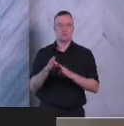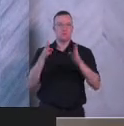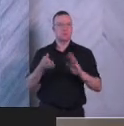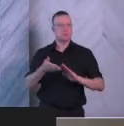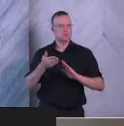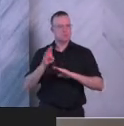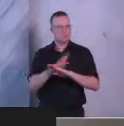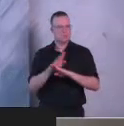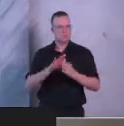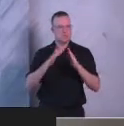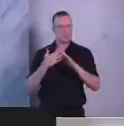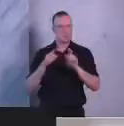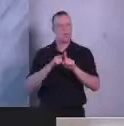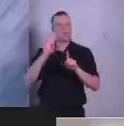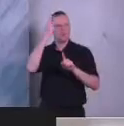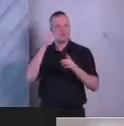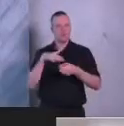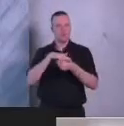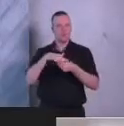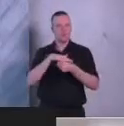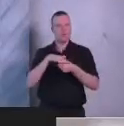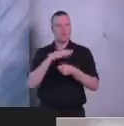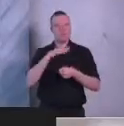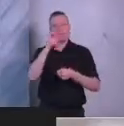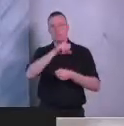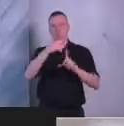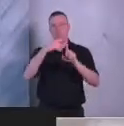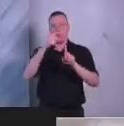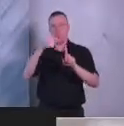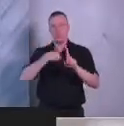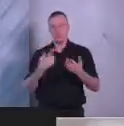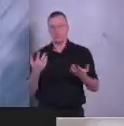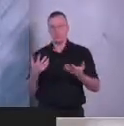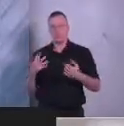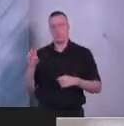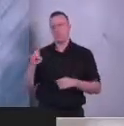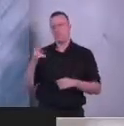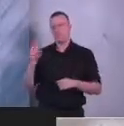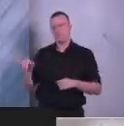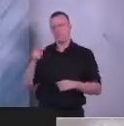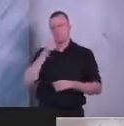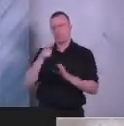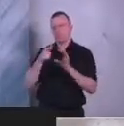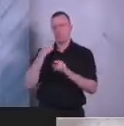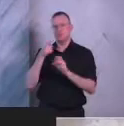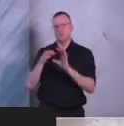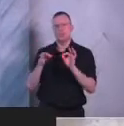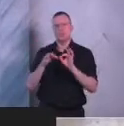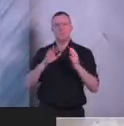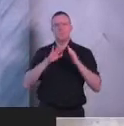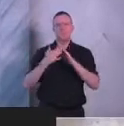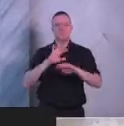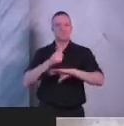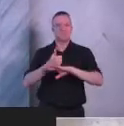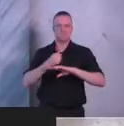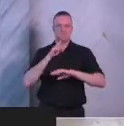I'm a politician locally. And I guess the positive for me is that, as Shelley mentioned, the city has been working. This city hit